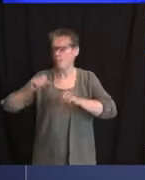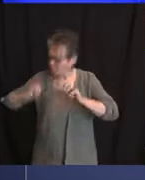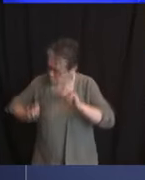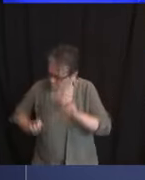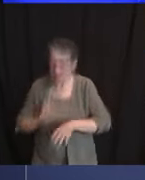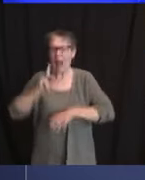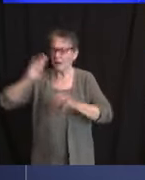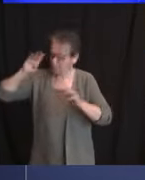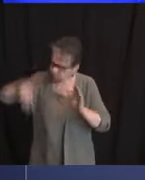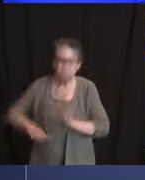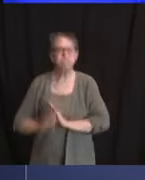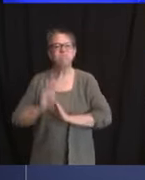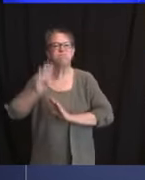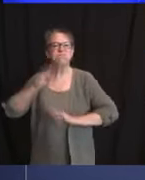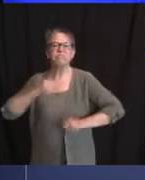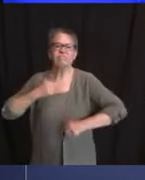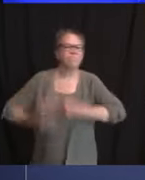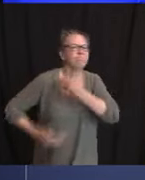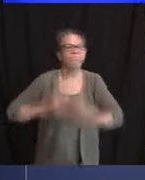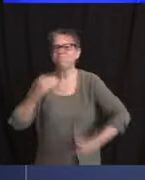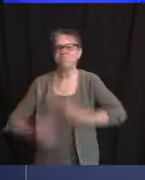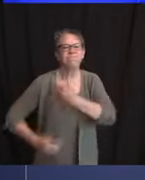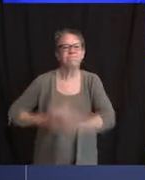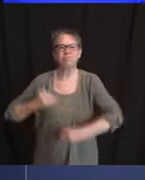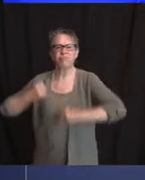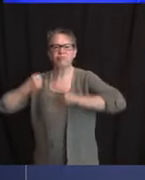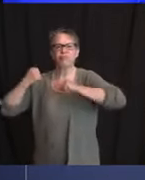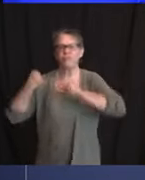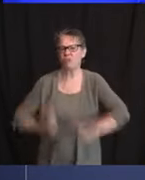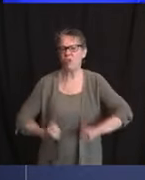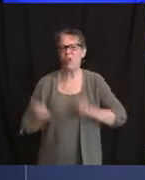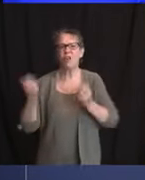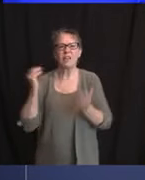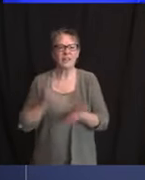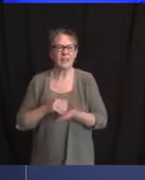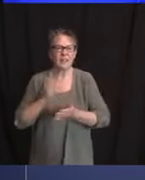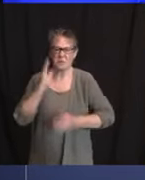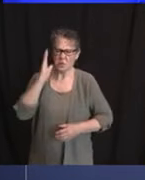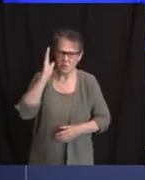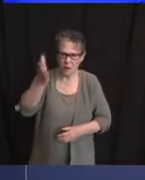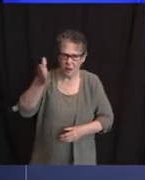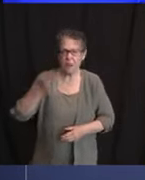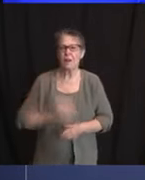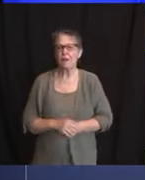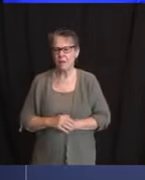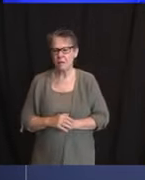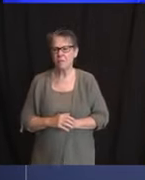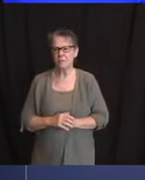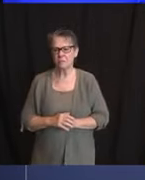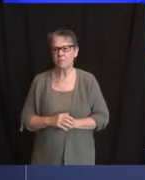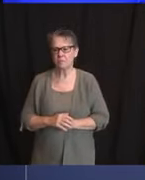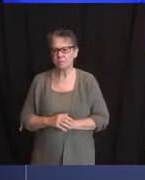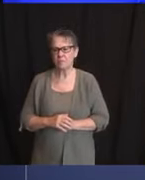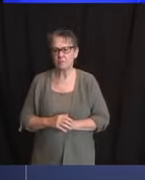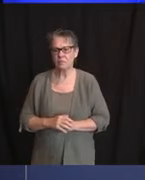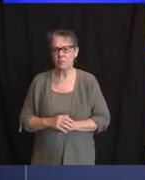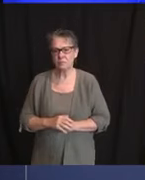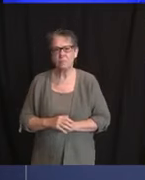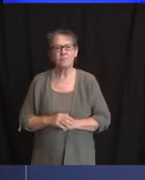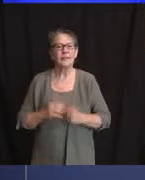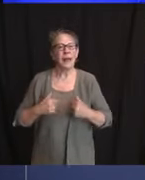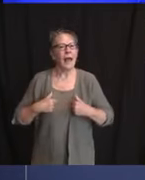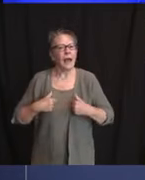this is past us and we can finally return things to normal or a new normal. I'd like to get a